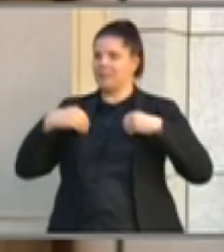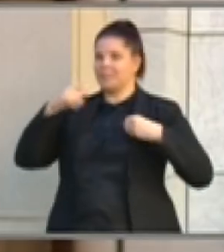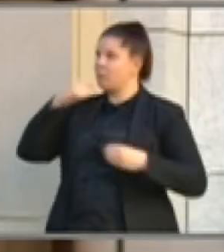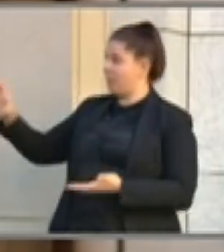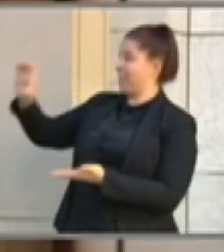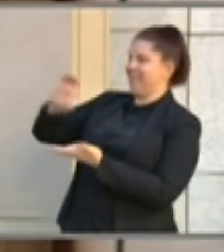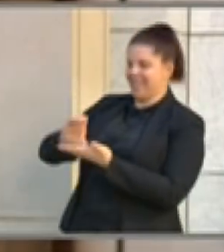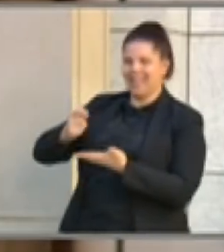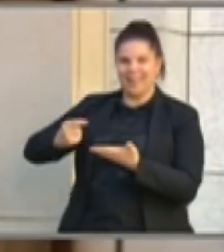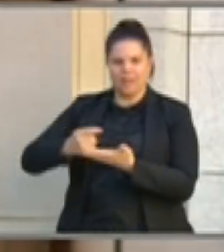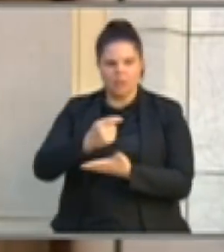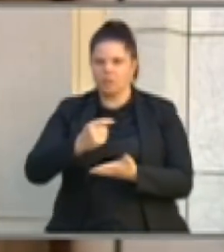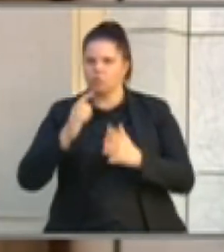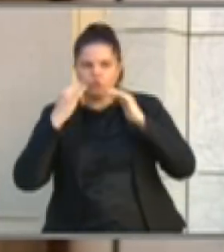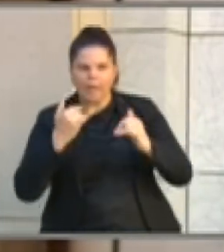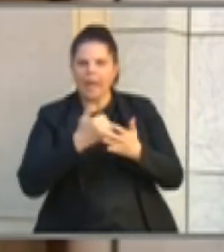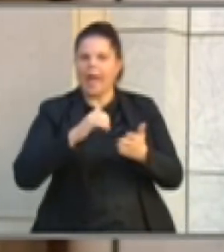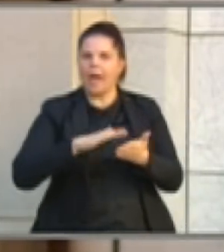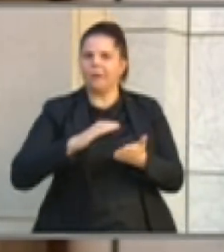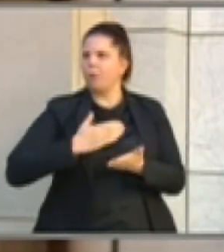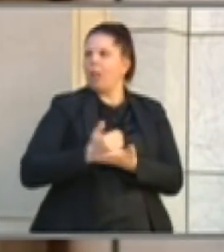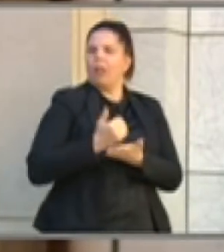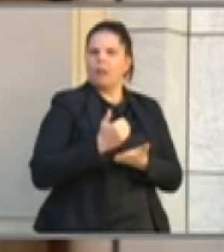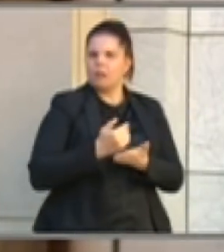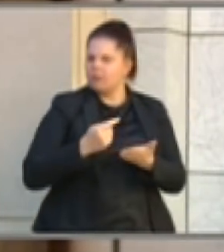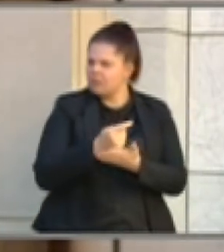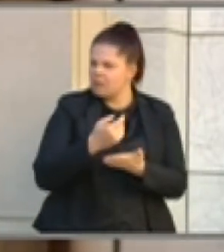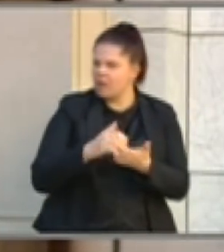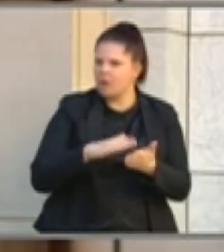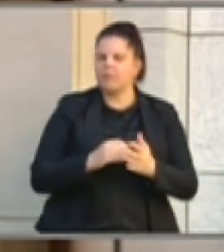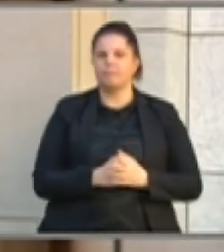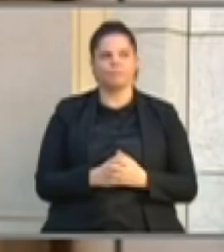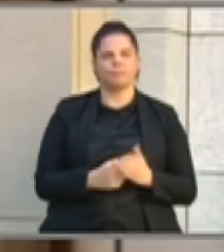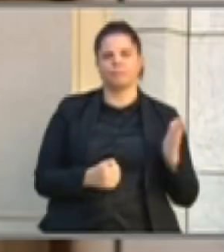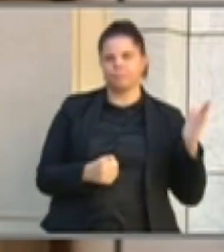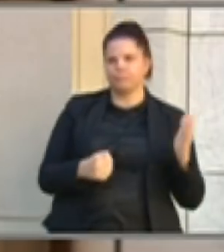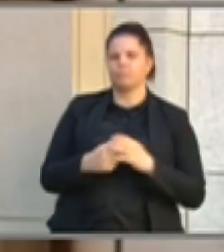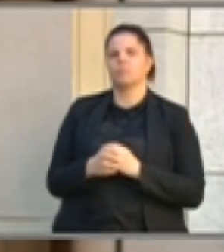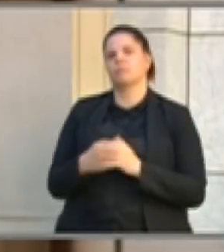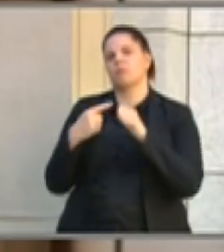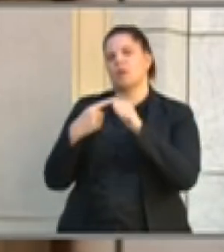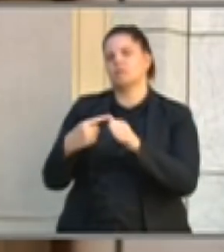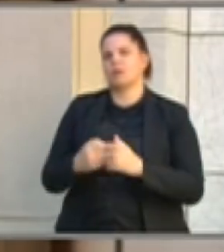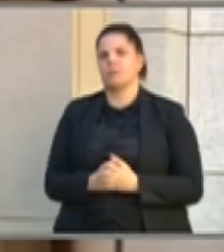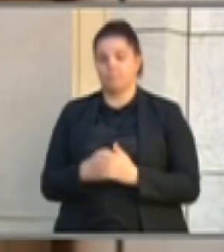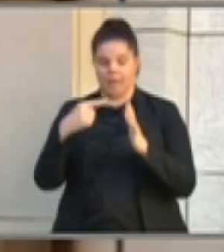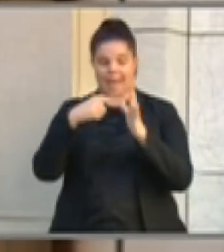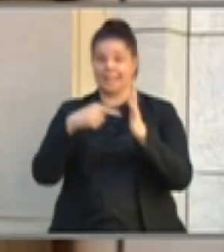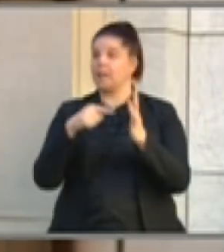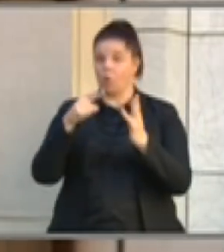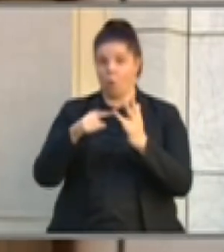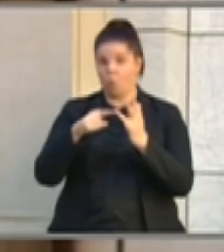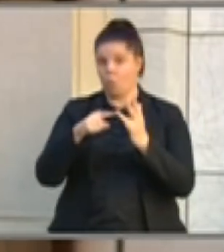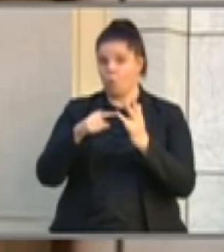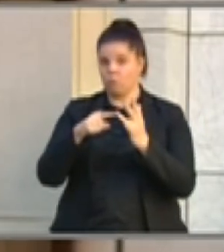Josh deal with the issue through the ATO. I should stress this measure is being delivered through the ATO. As I've said